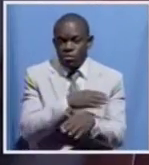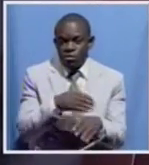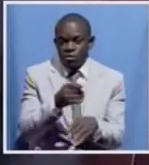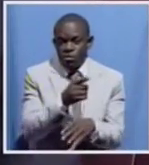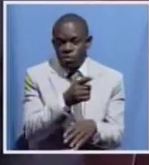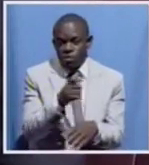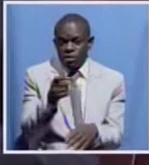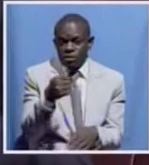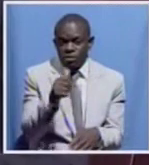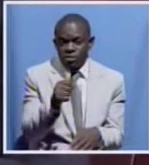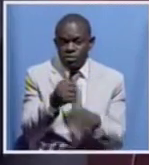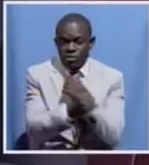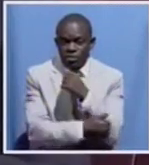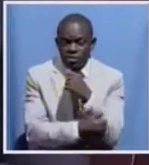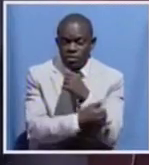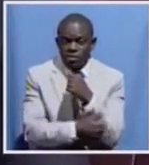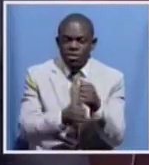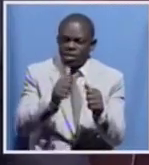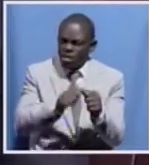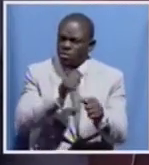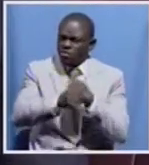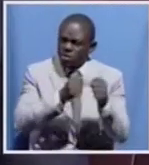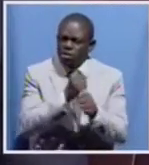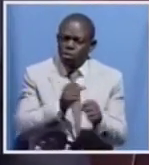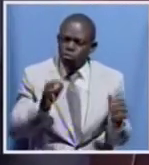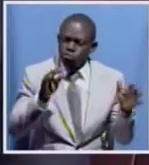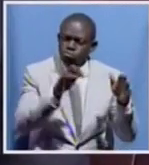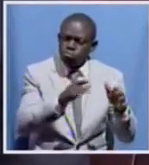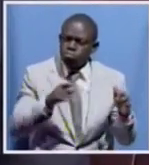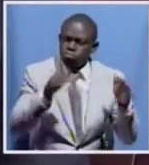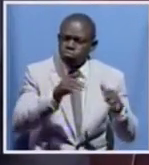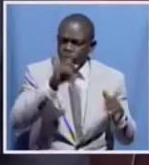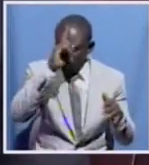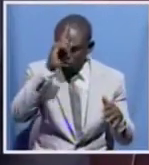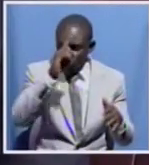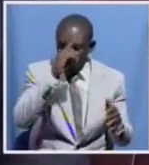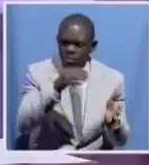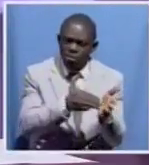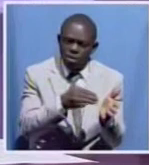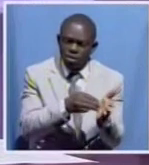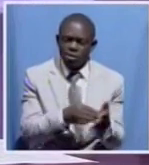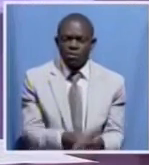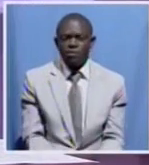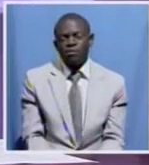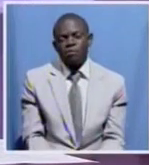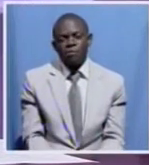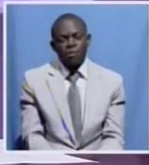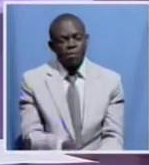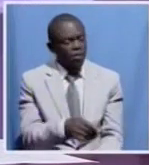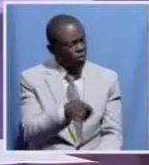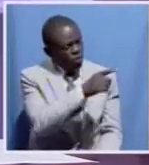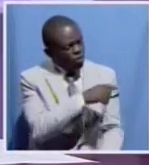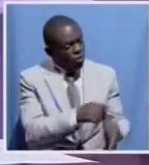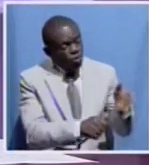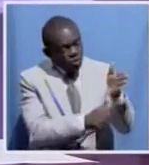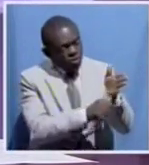110 countries converge every year in March. But are you doing enough as diplomats, maybe I